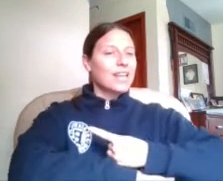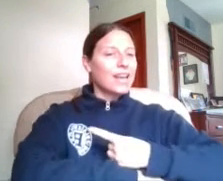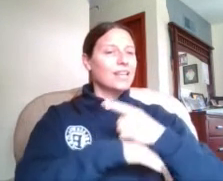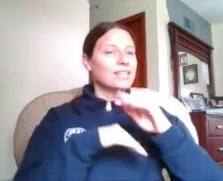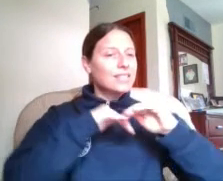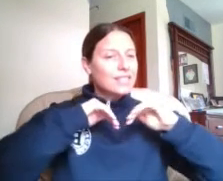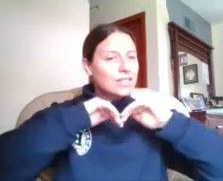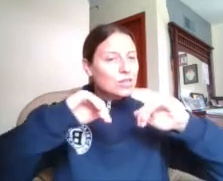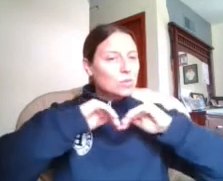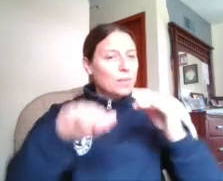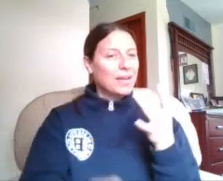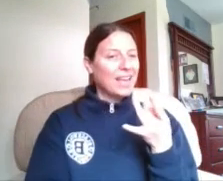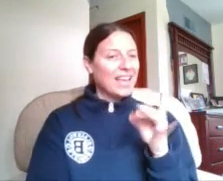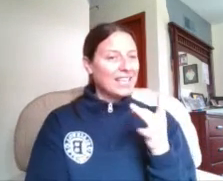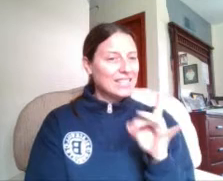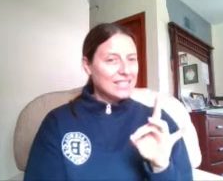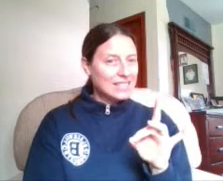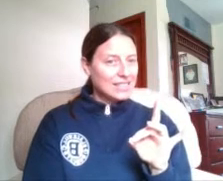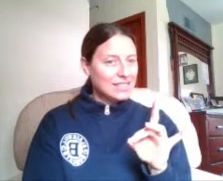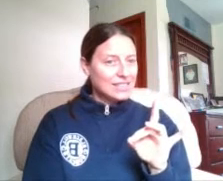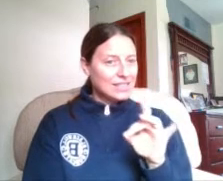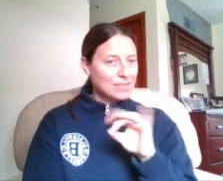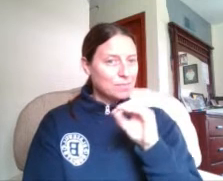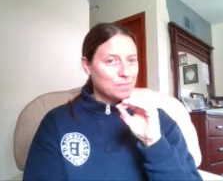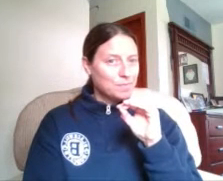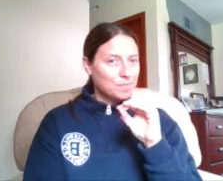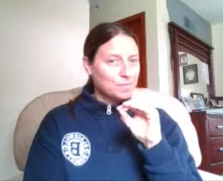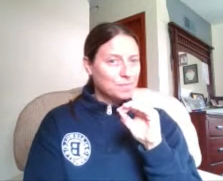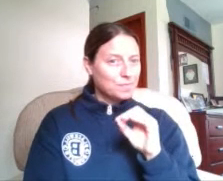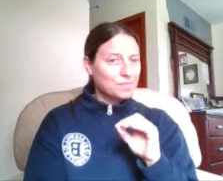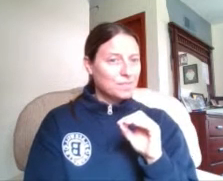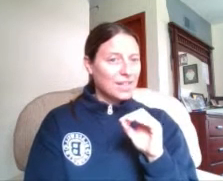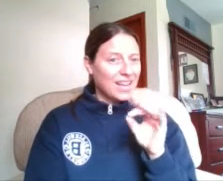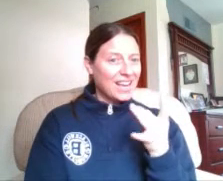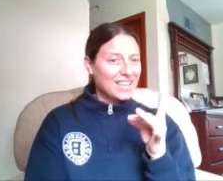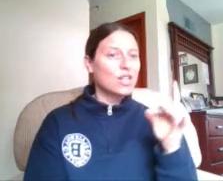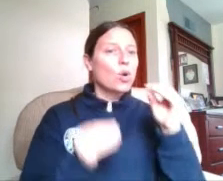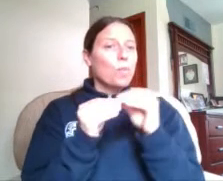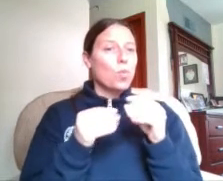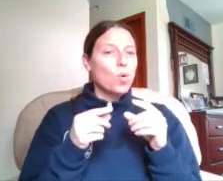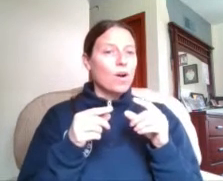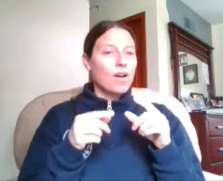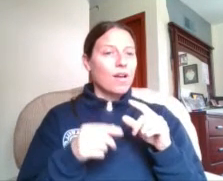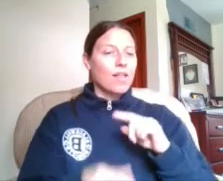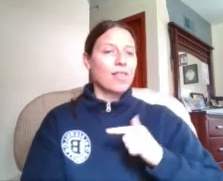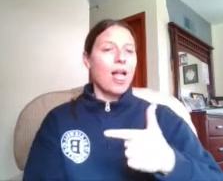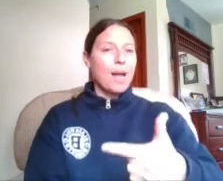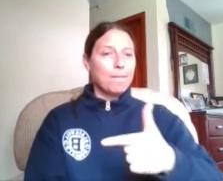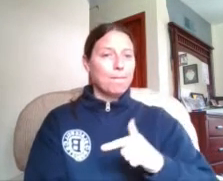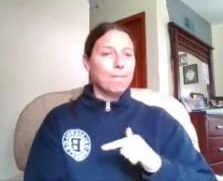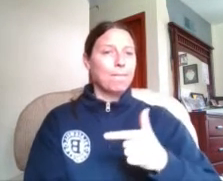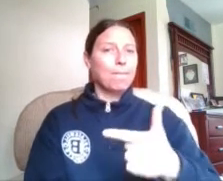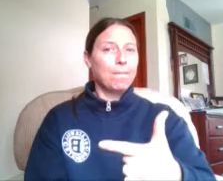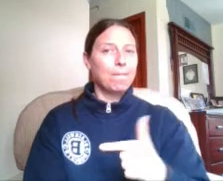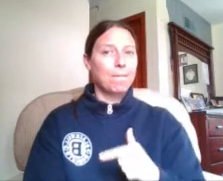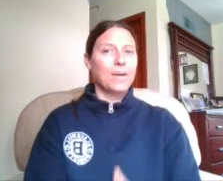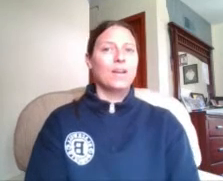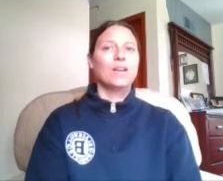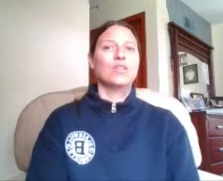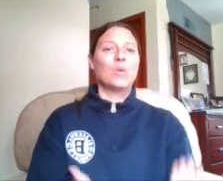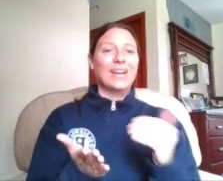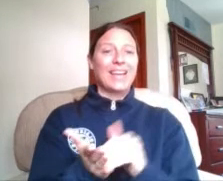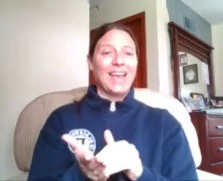laps? So again, we're going to use the numbers in the lap swimming chart and record them